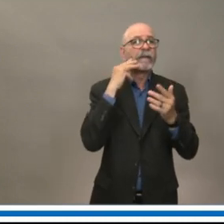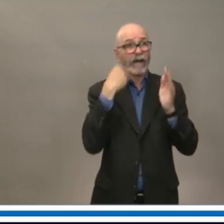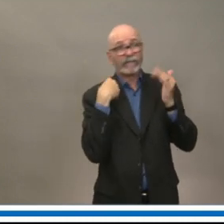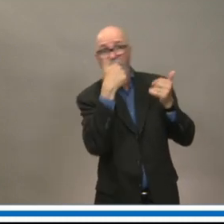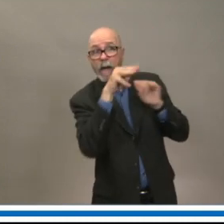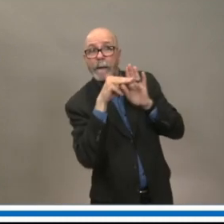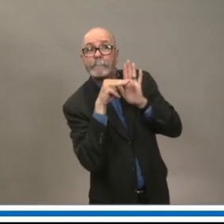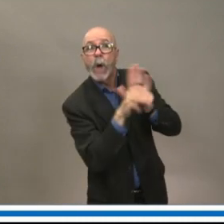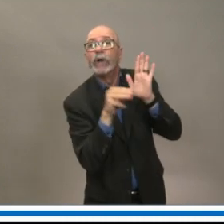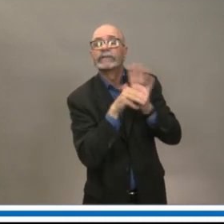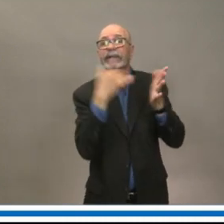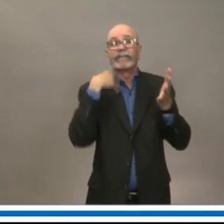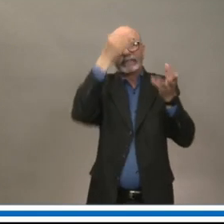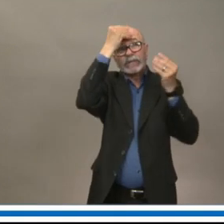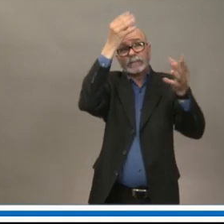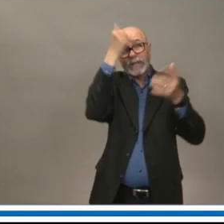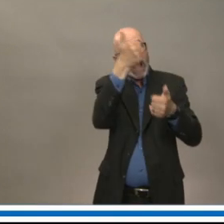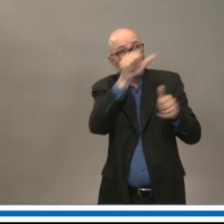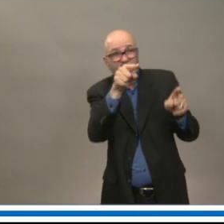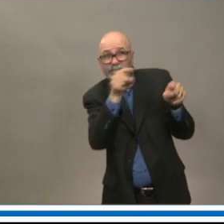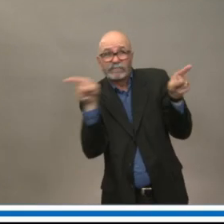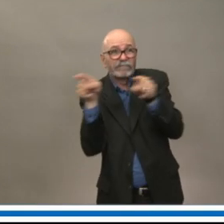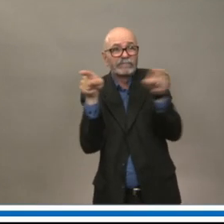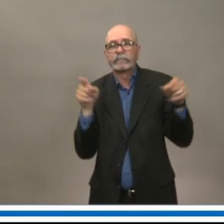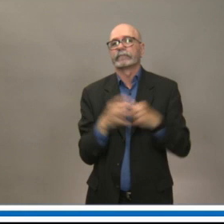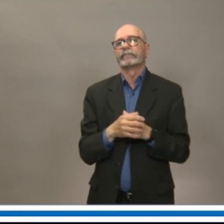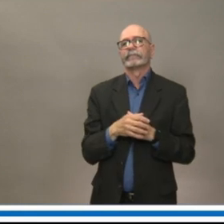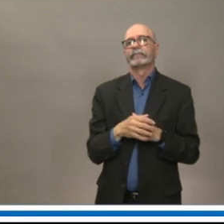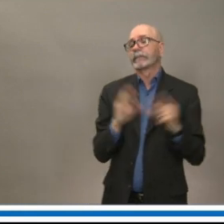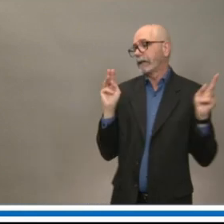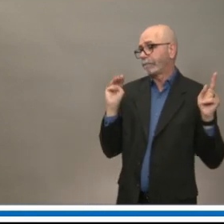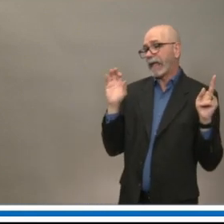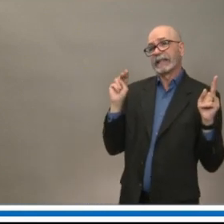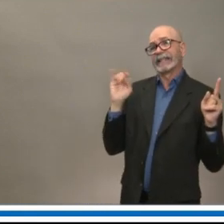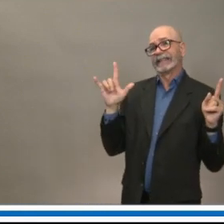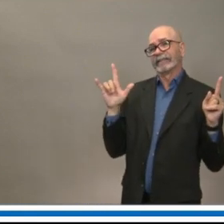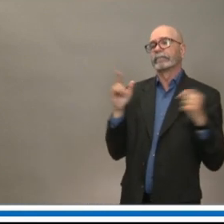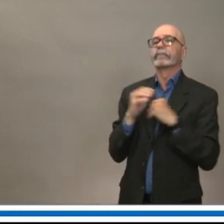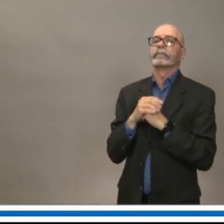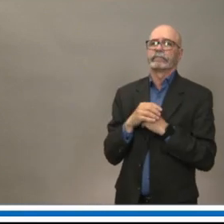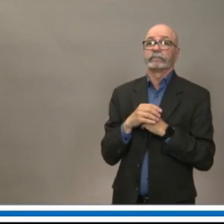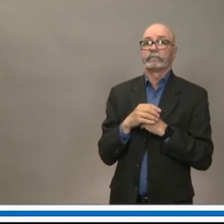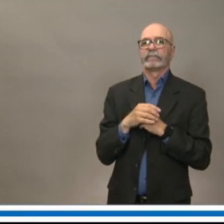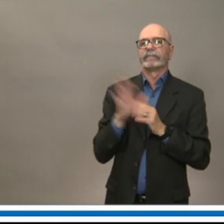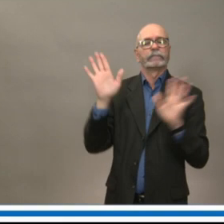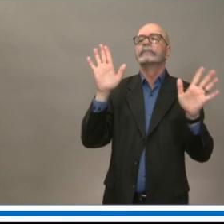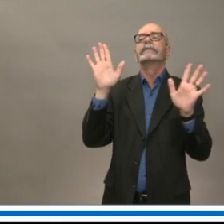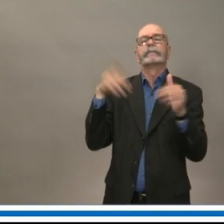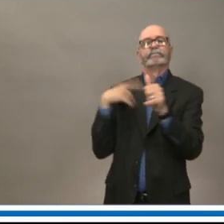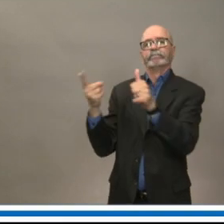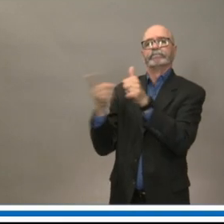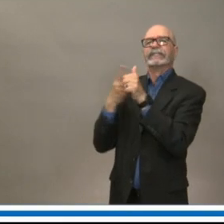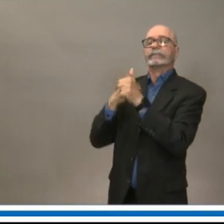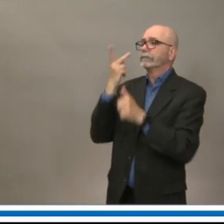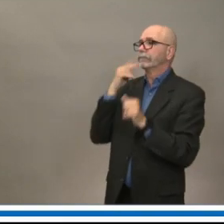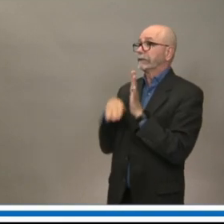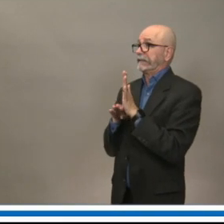obviously, we're managing it and looking at it. As we see that peak when it comes and we start to see our way through